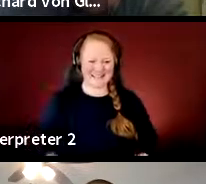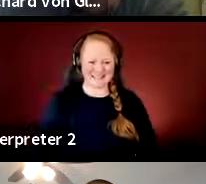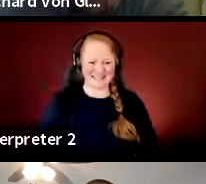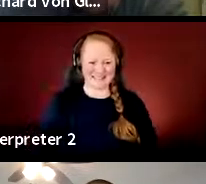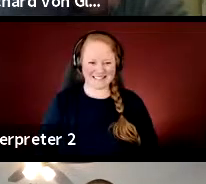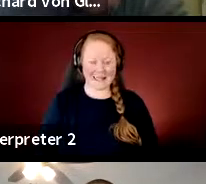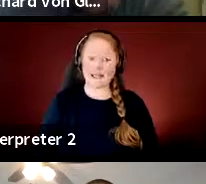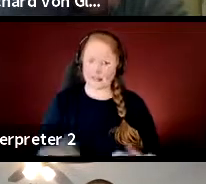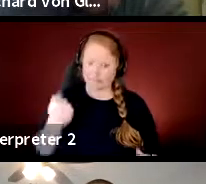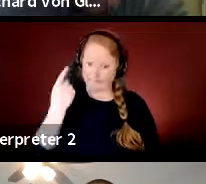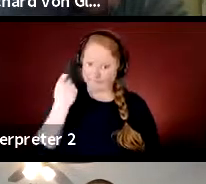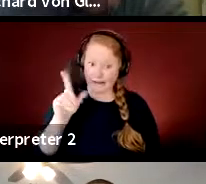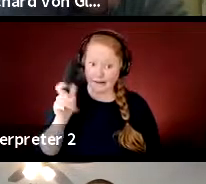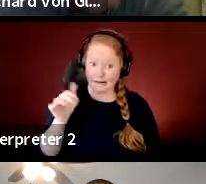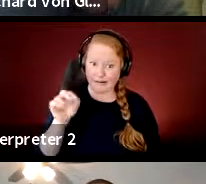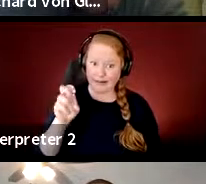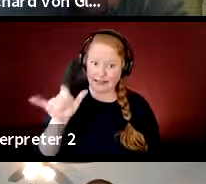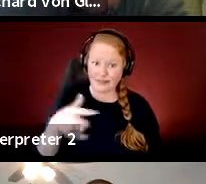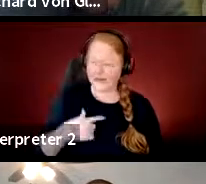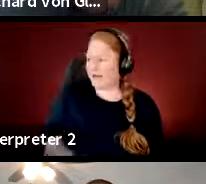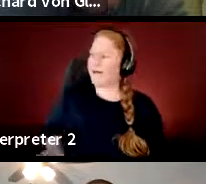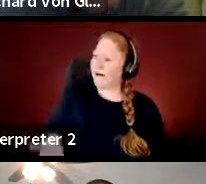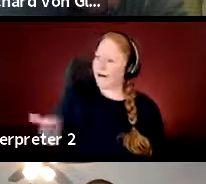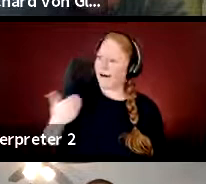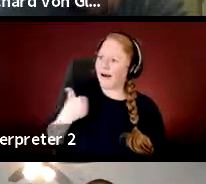See, now Lindsay's like, I could have taken my extra 30.